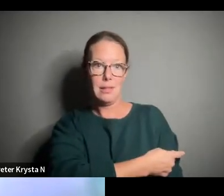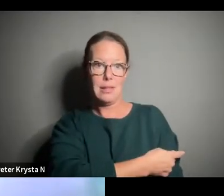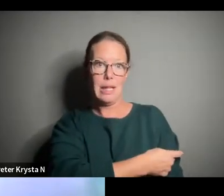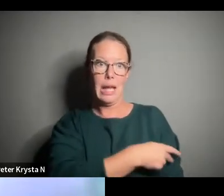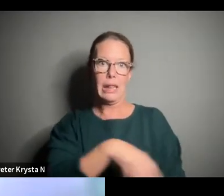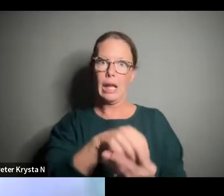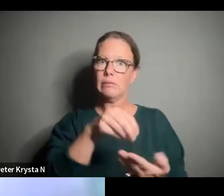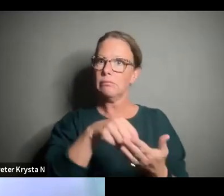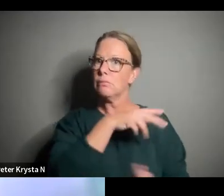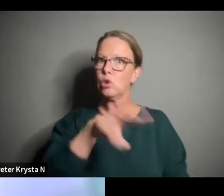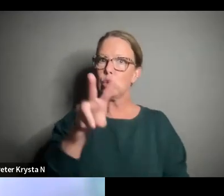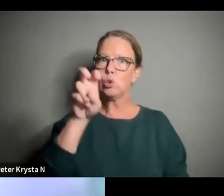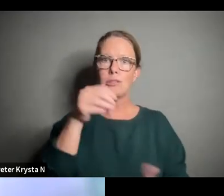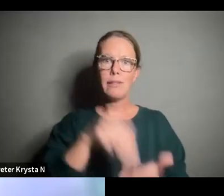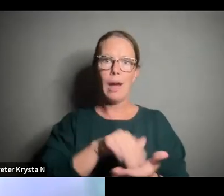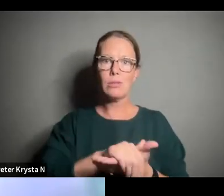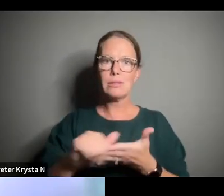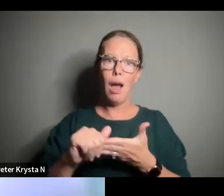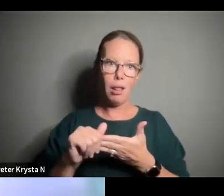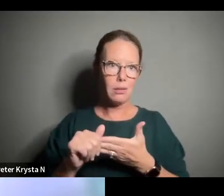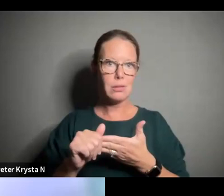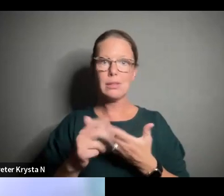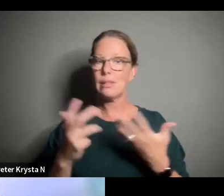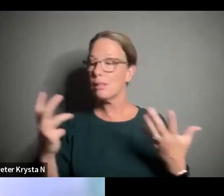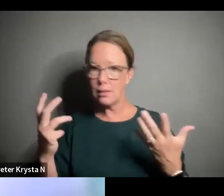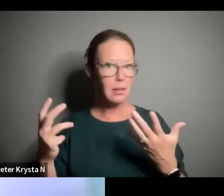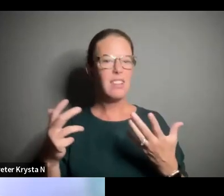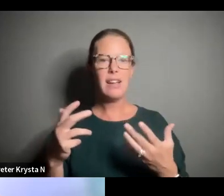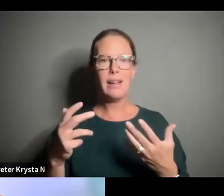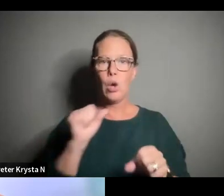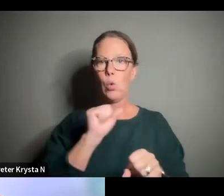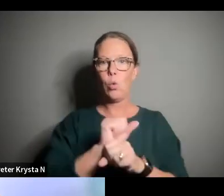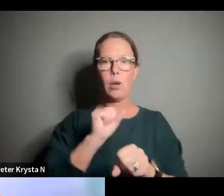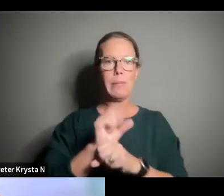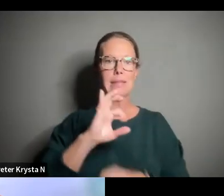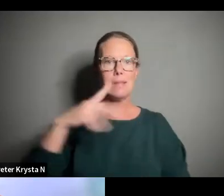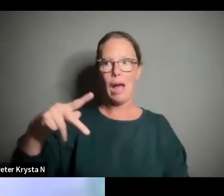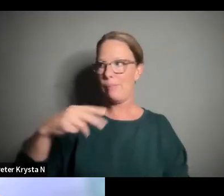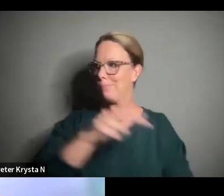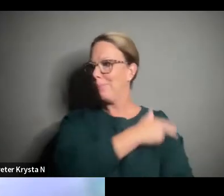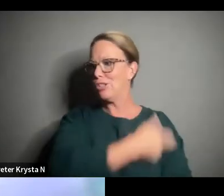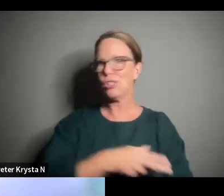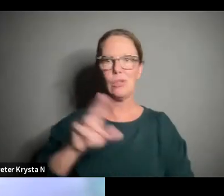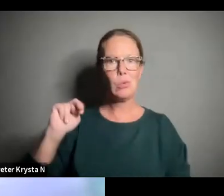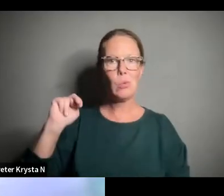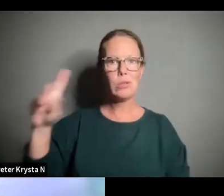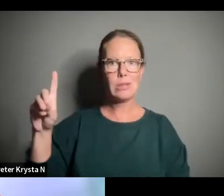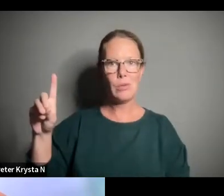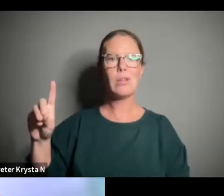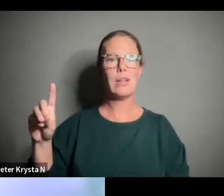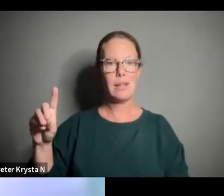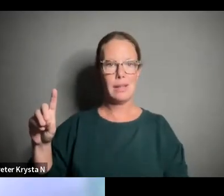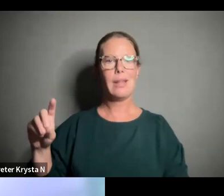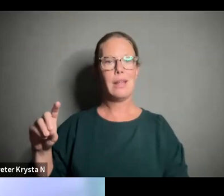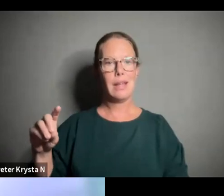of $200,000 a year. So I had a workman's comp patient in North Dakota. This is before we had the can